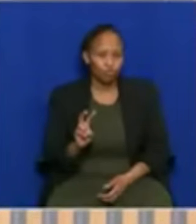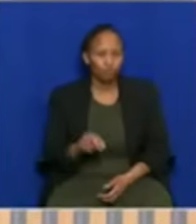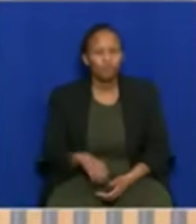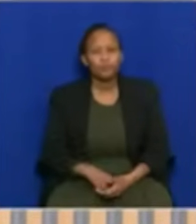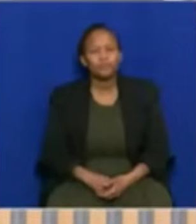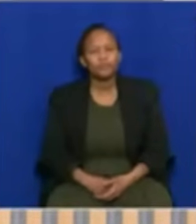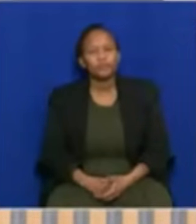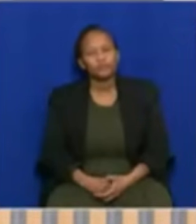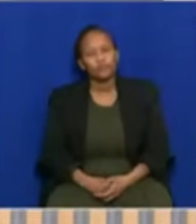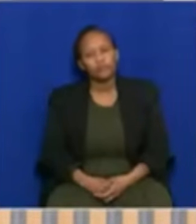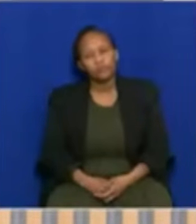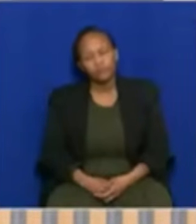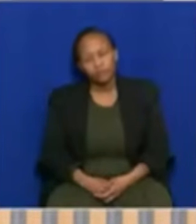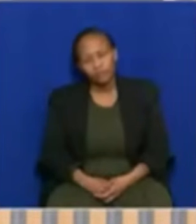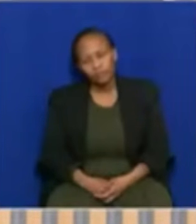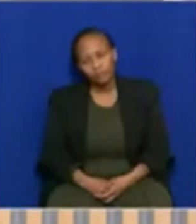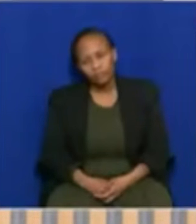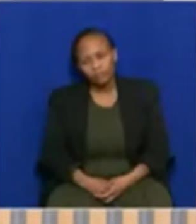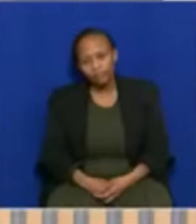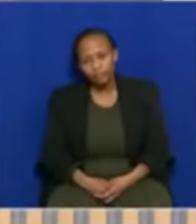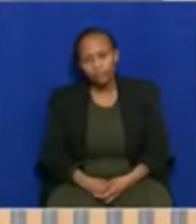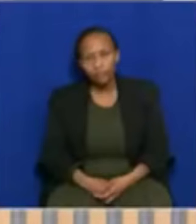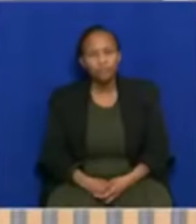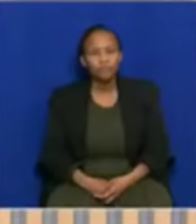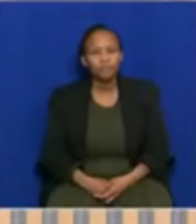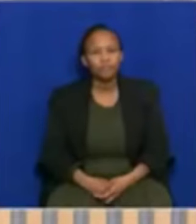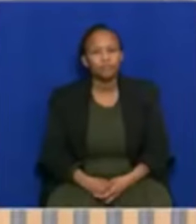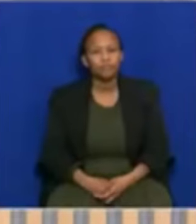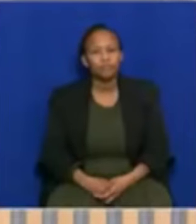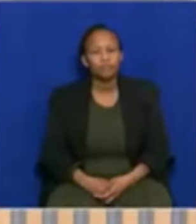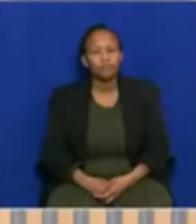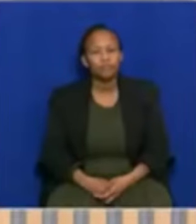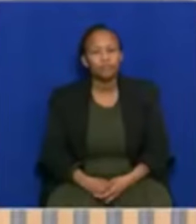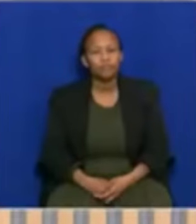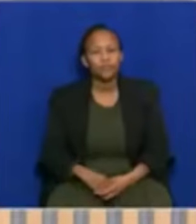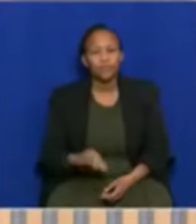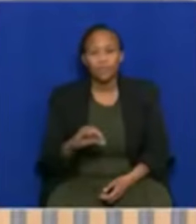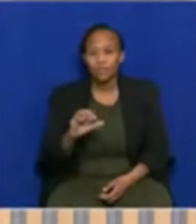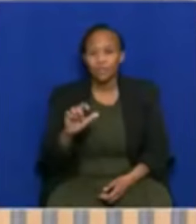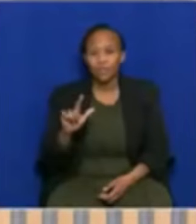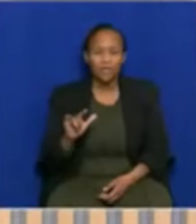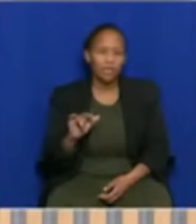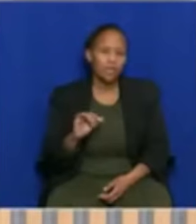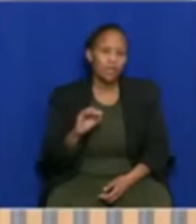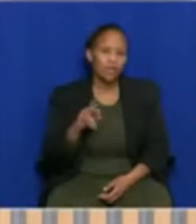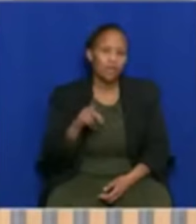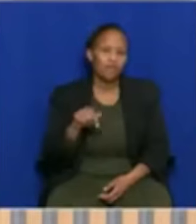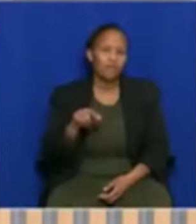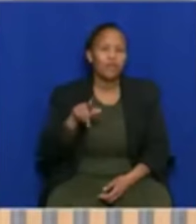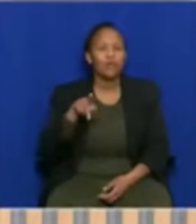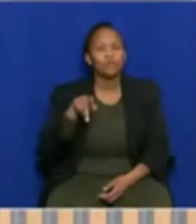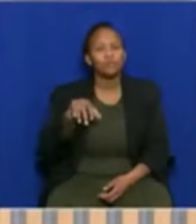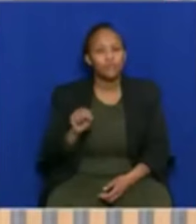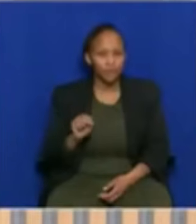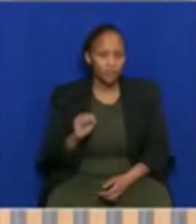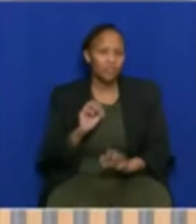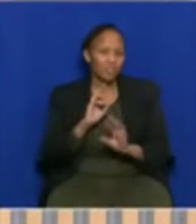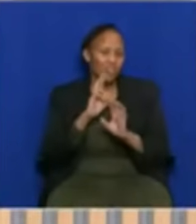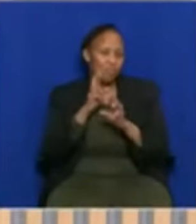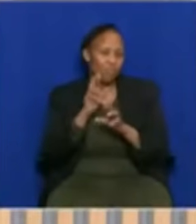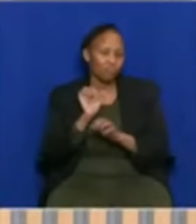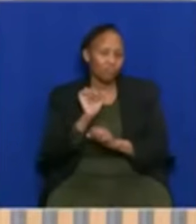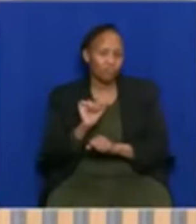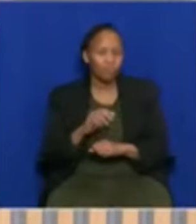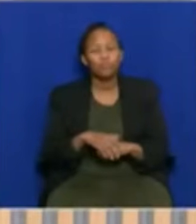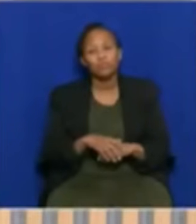292, that's, is it Colonel Phillips's affidavit? Colonel Phillips's report. Yes. When we look at Colonel